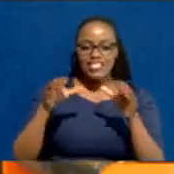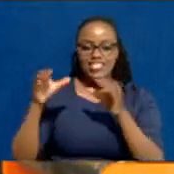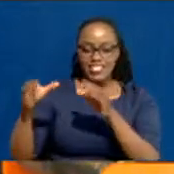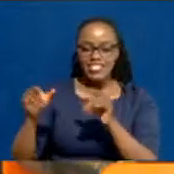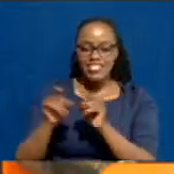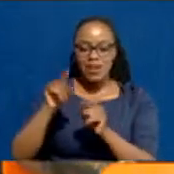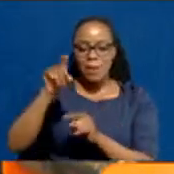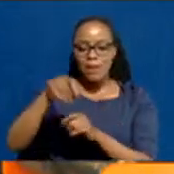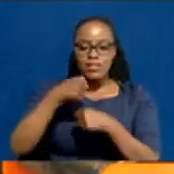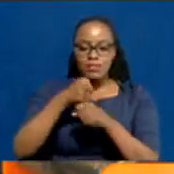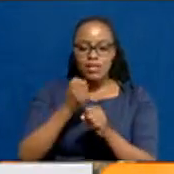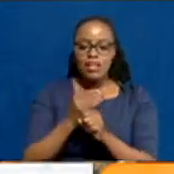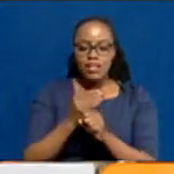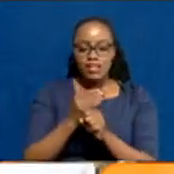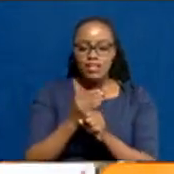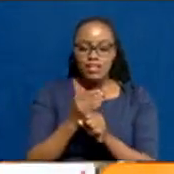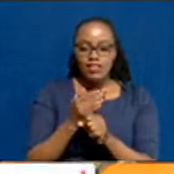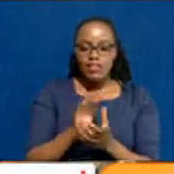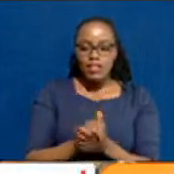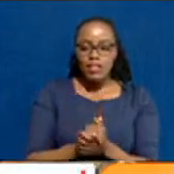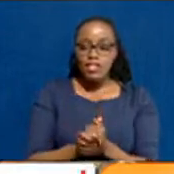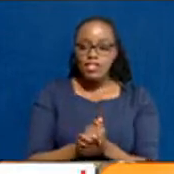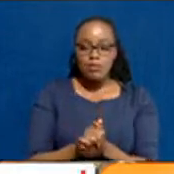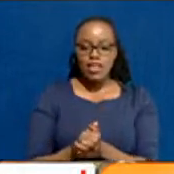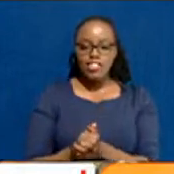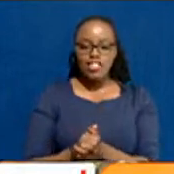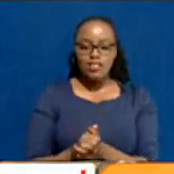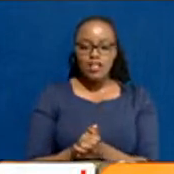have to be prudent. And also